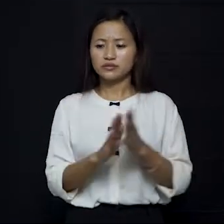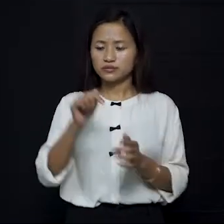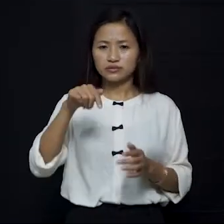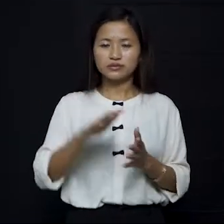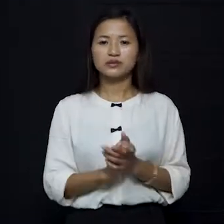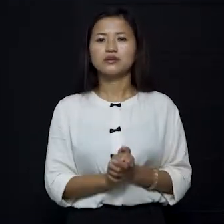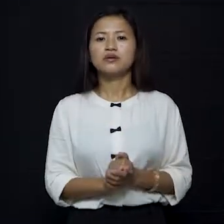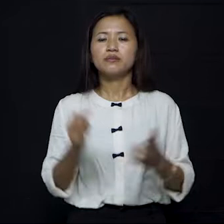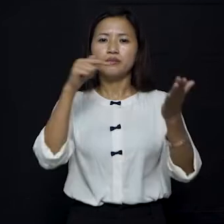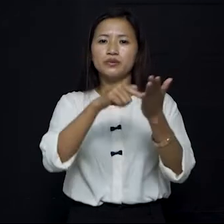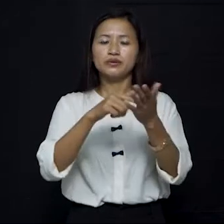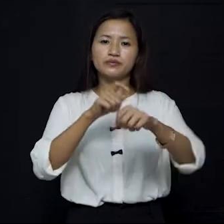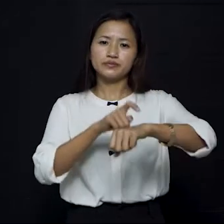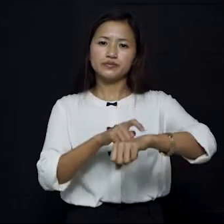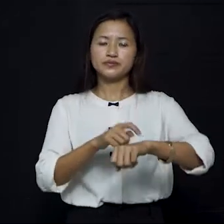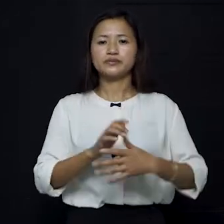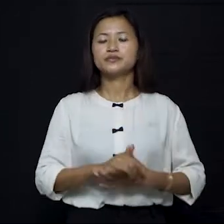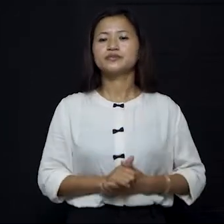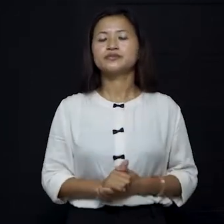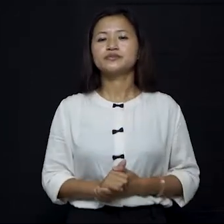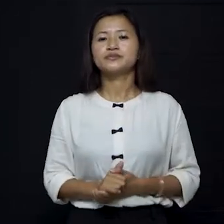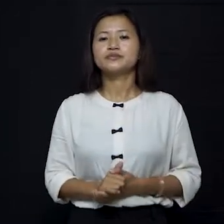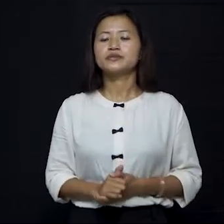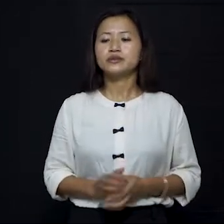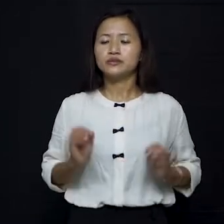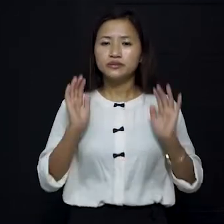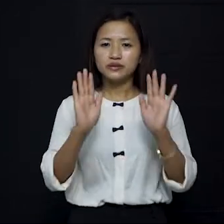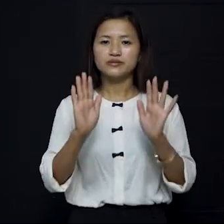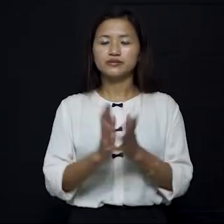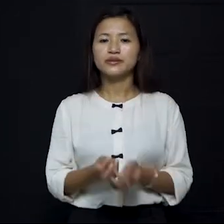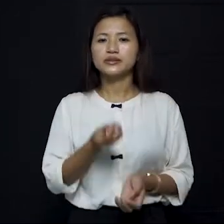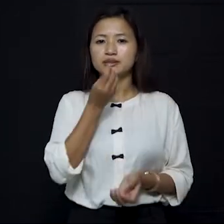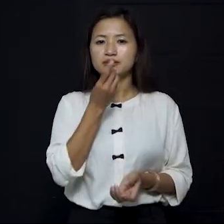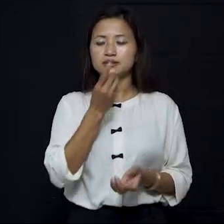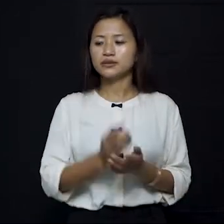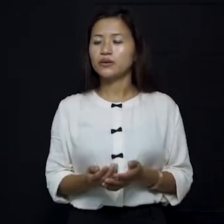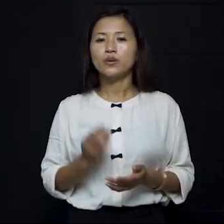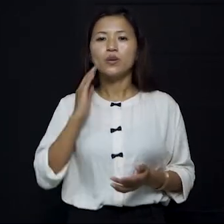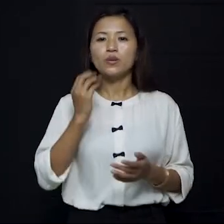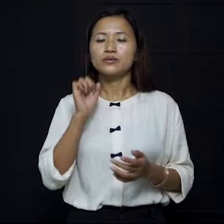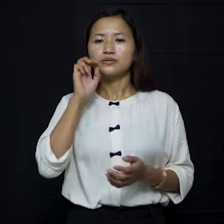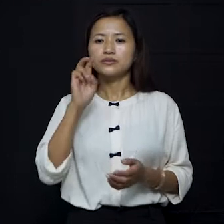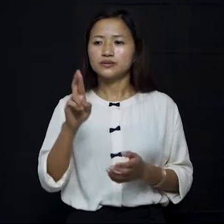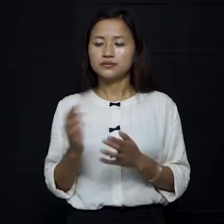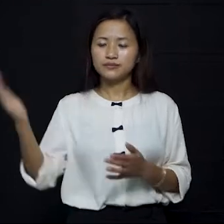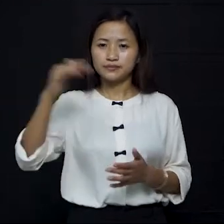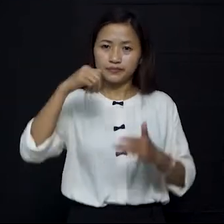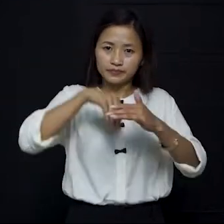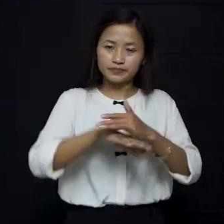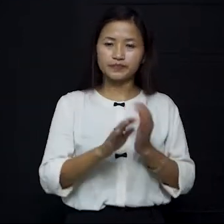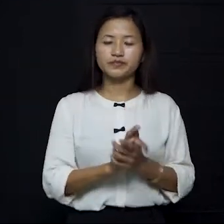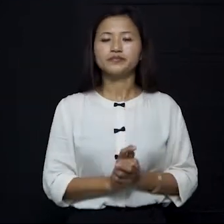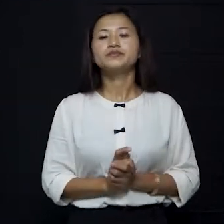at a certain point of time. Example, I was having my dinner when she came in. Okay?